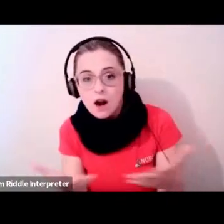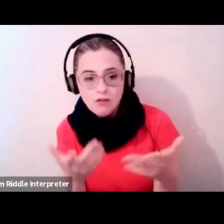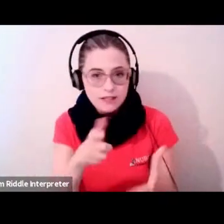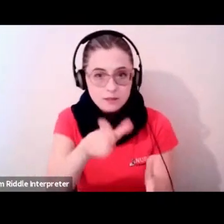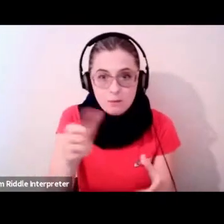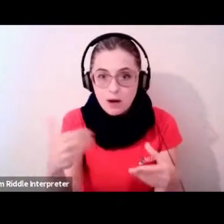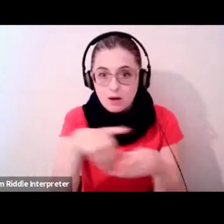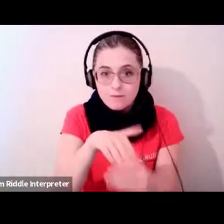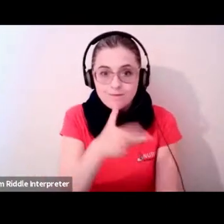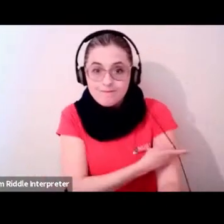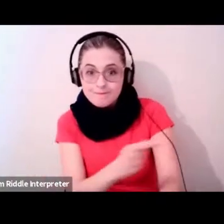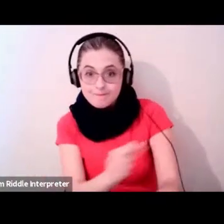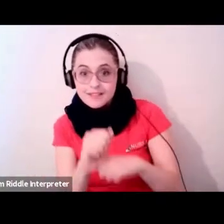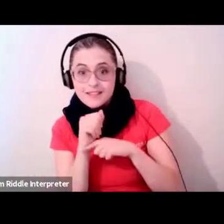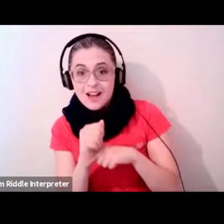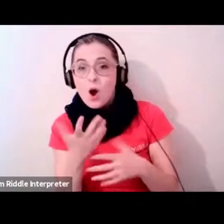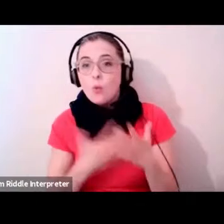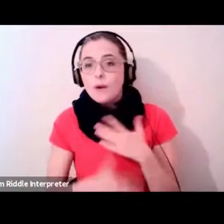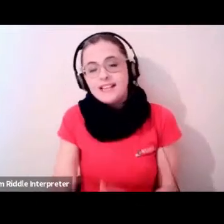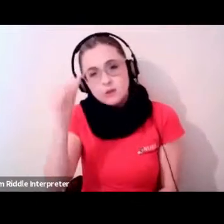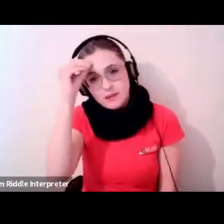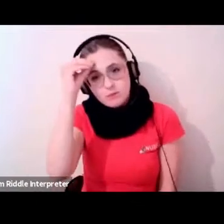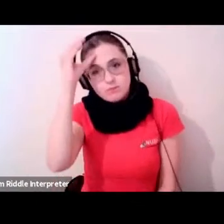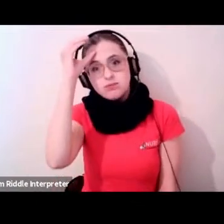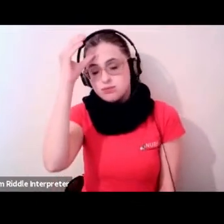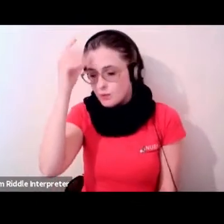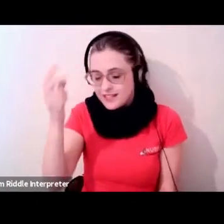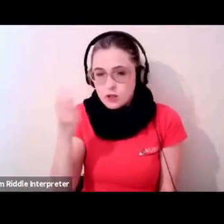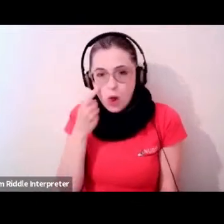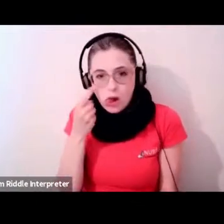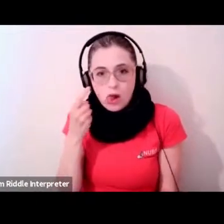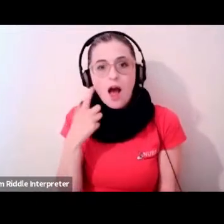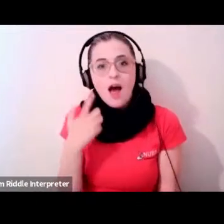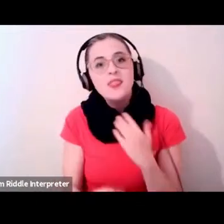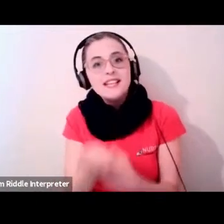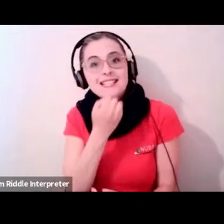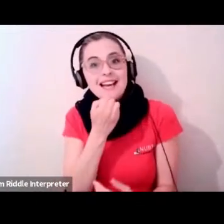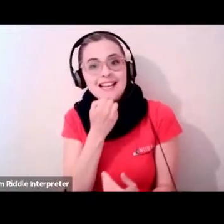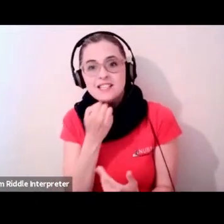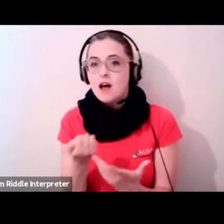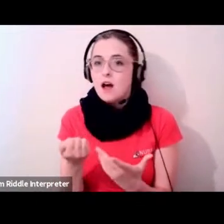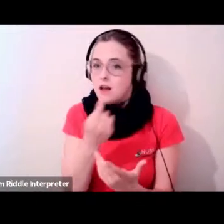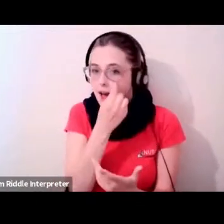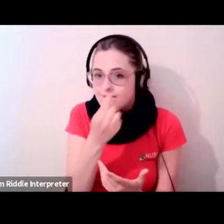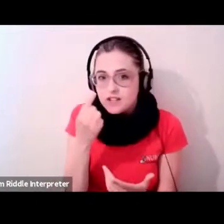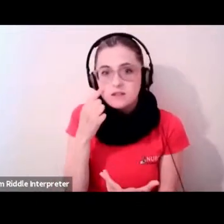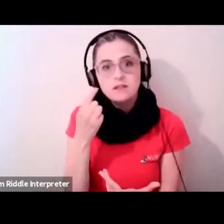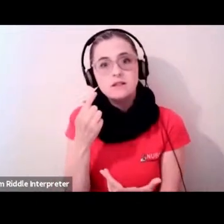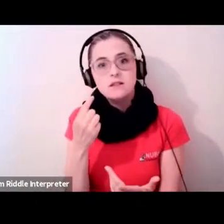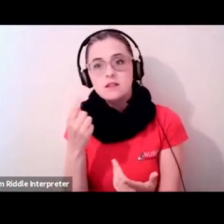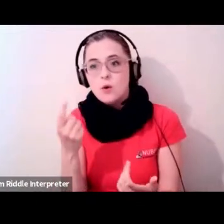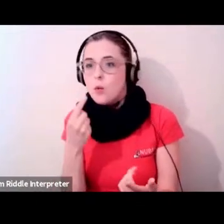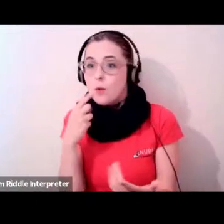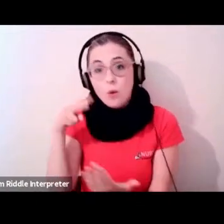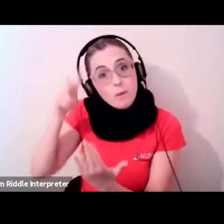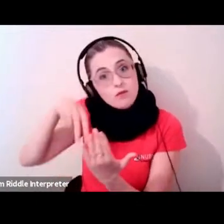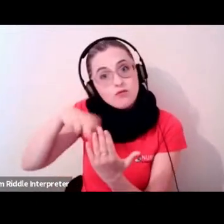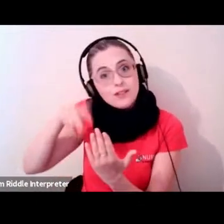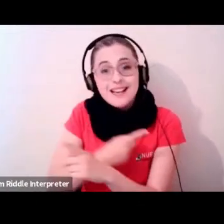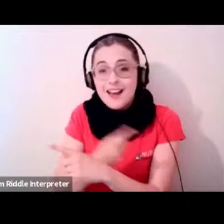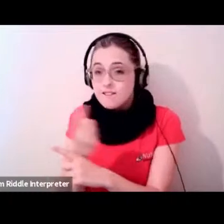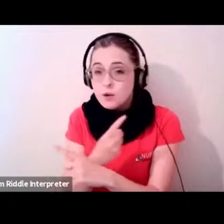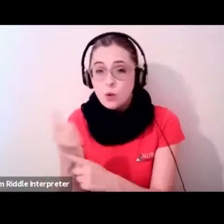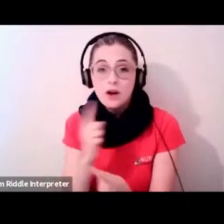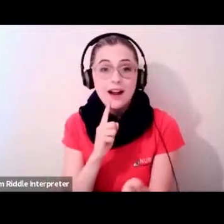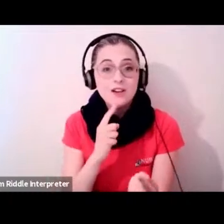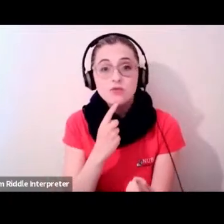keep on top of the data, and we will be looking at the data every week, reporting on it. And our